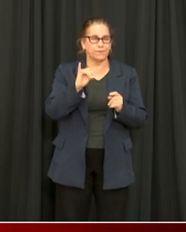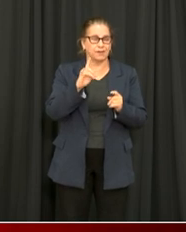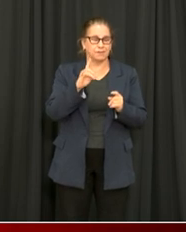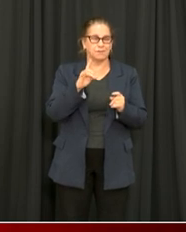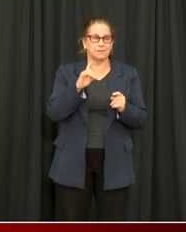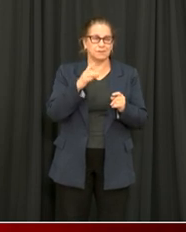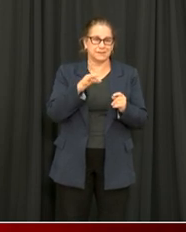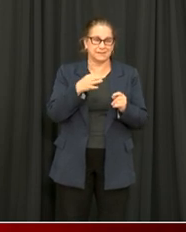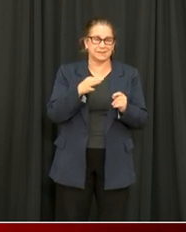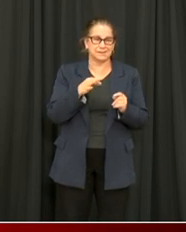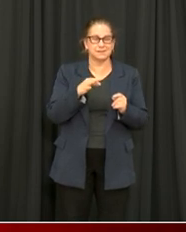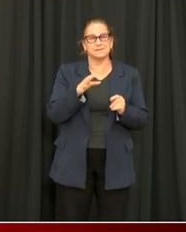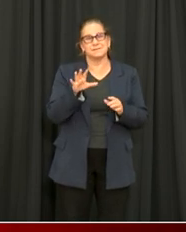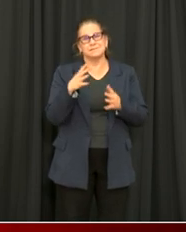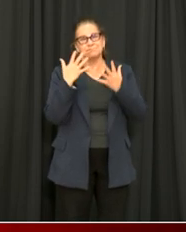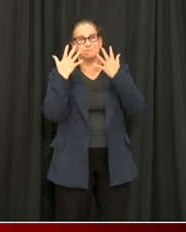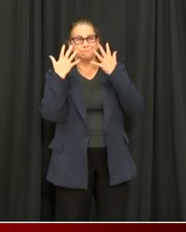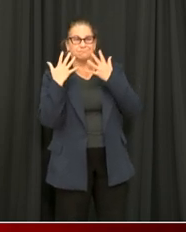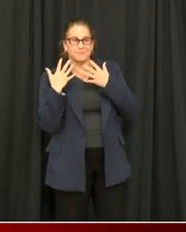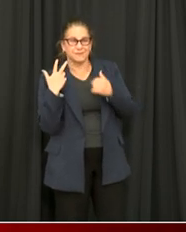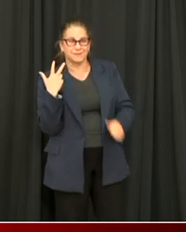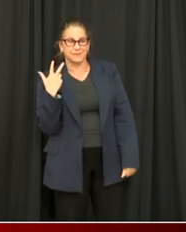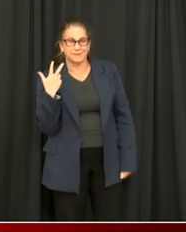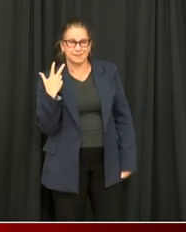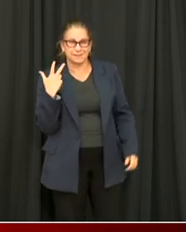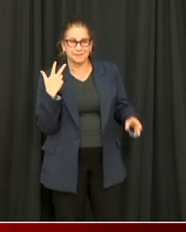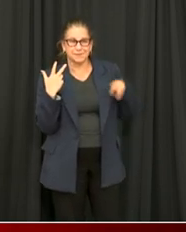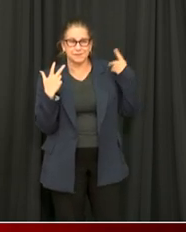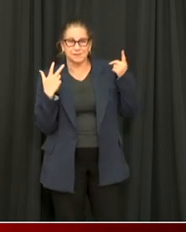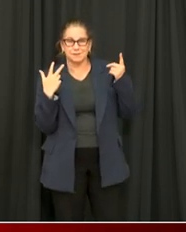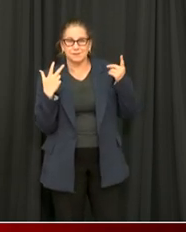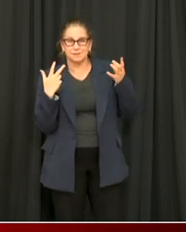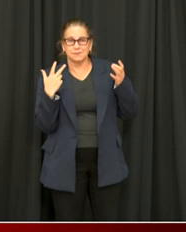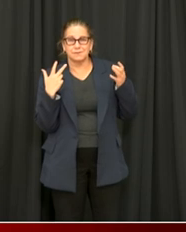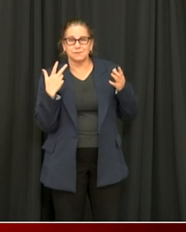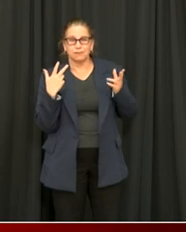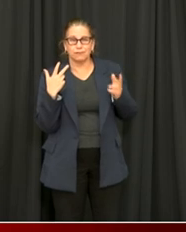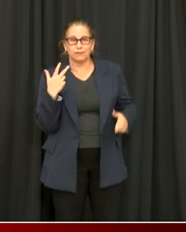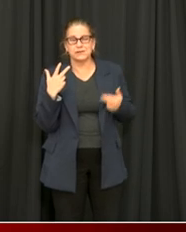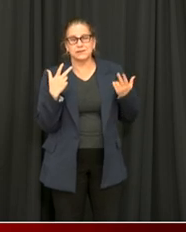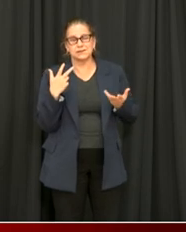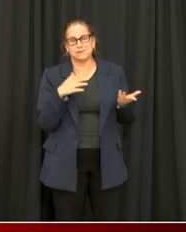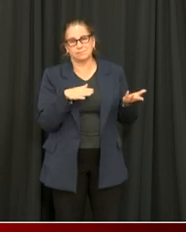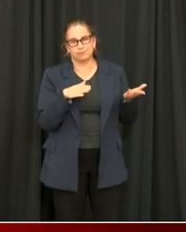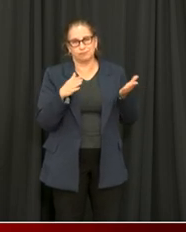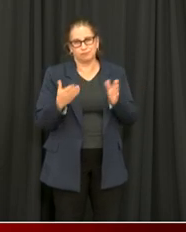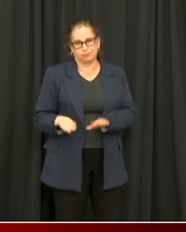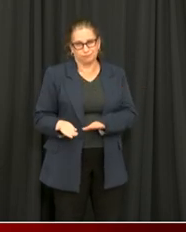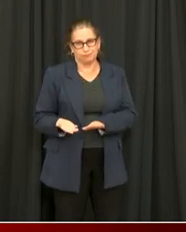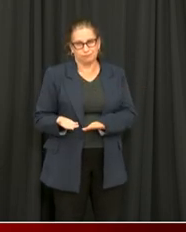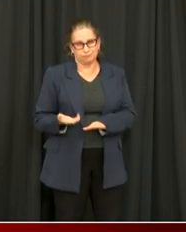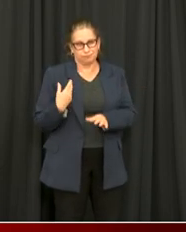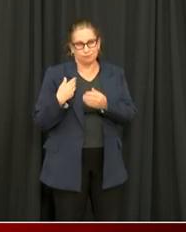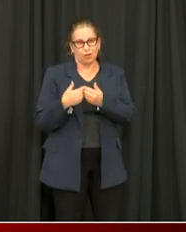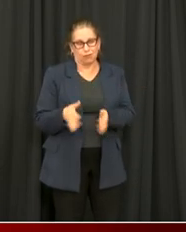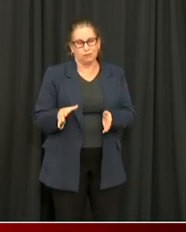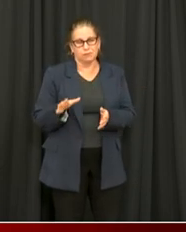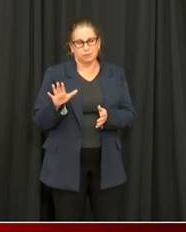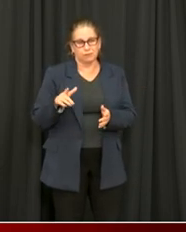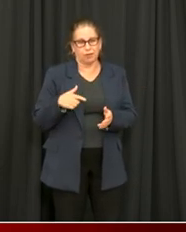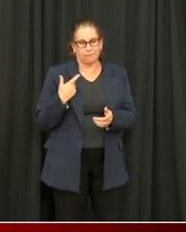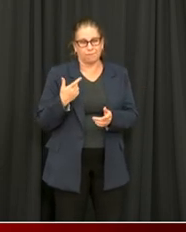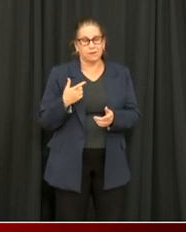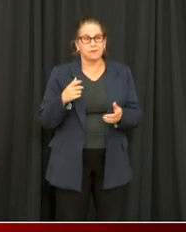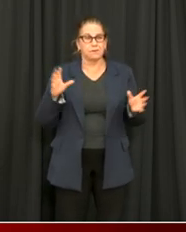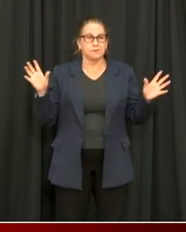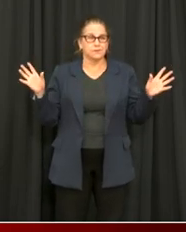3 Washingtonians have lost their lives in our report today, meaning bringing our total number